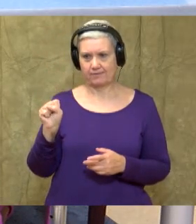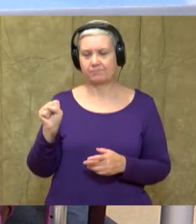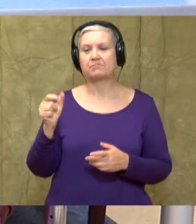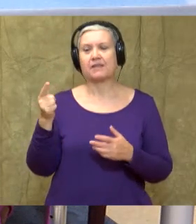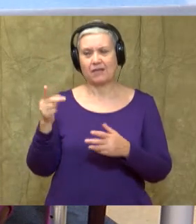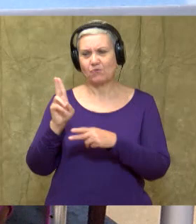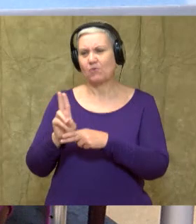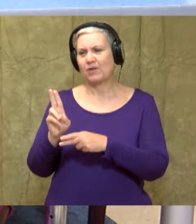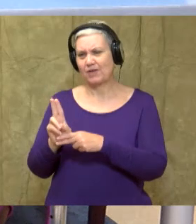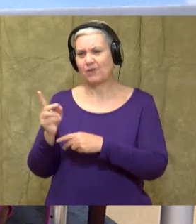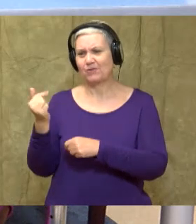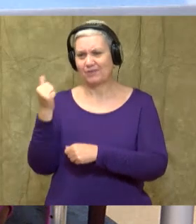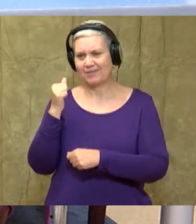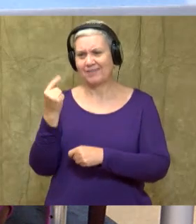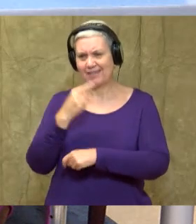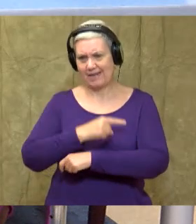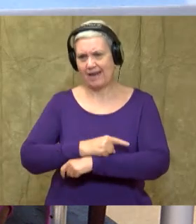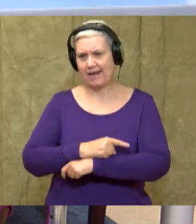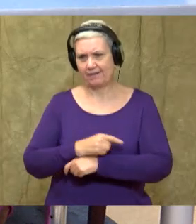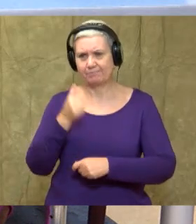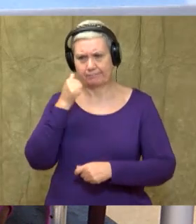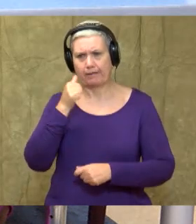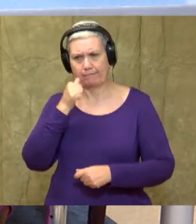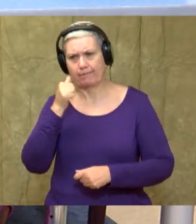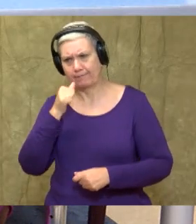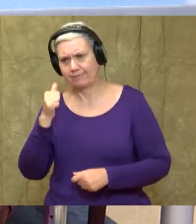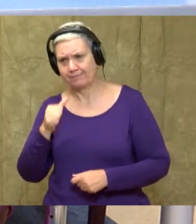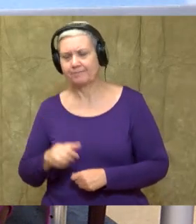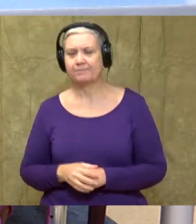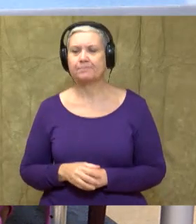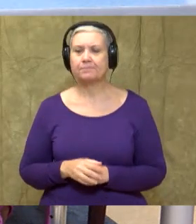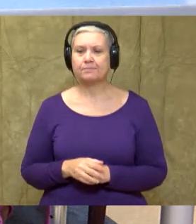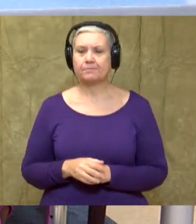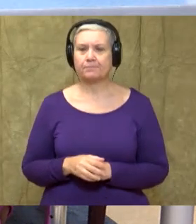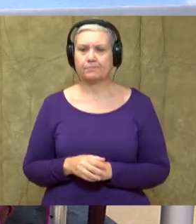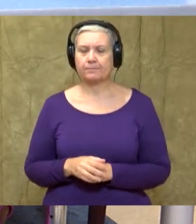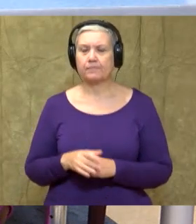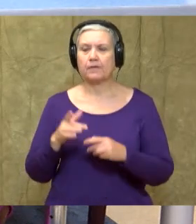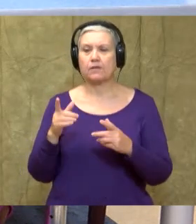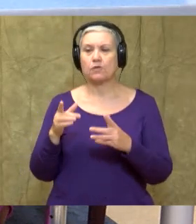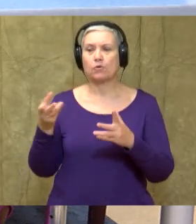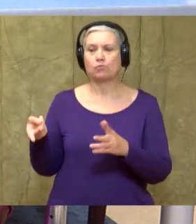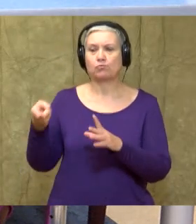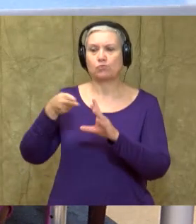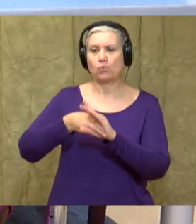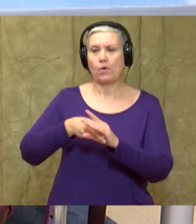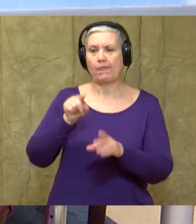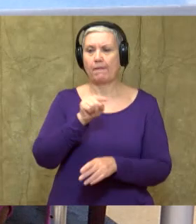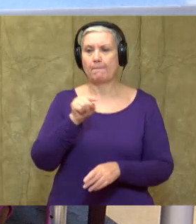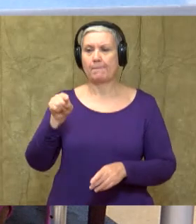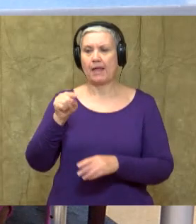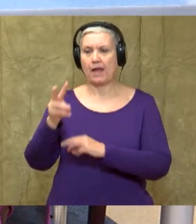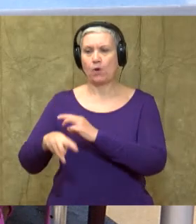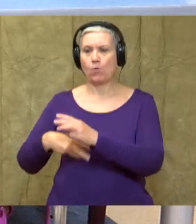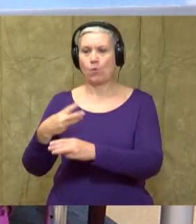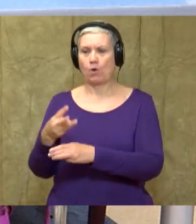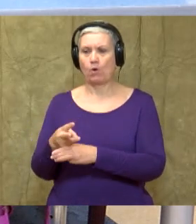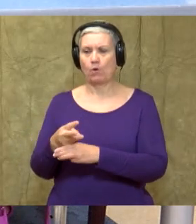devices enable everyday objects to join the blank world.